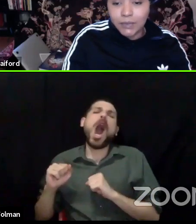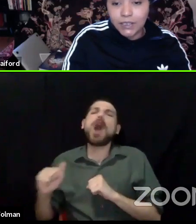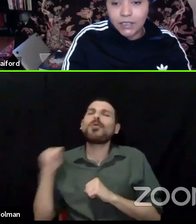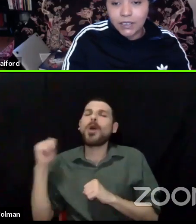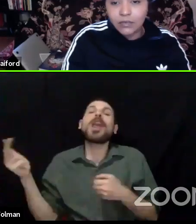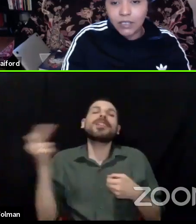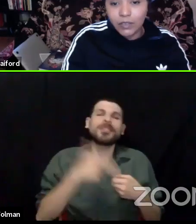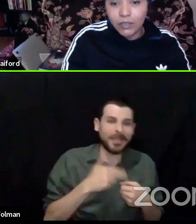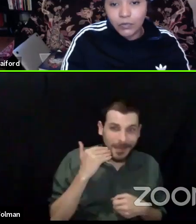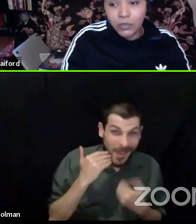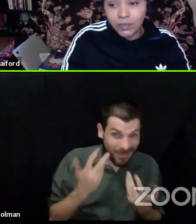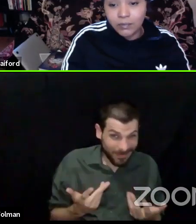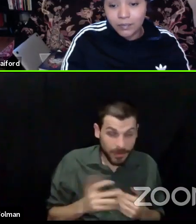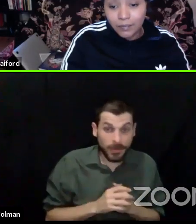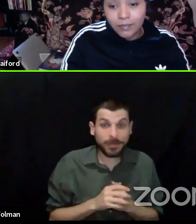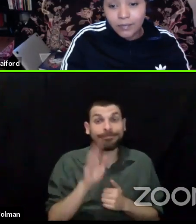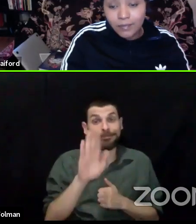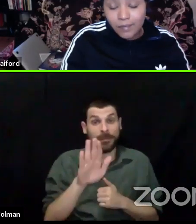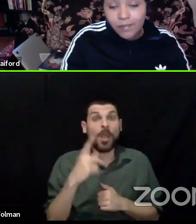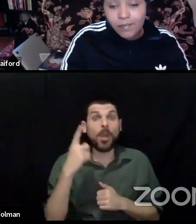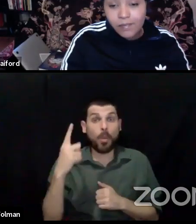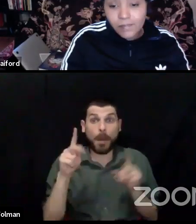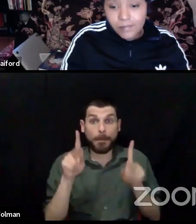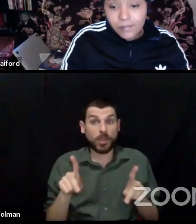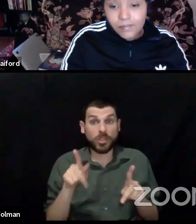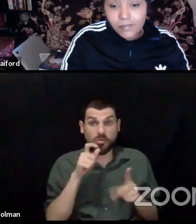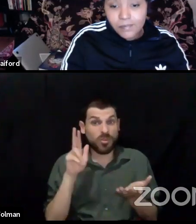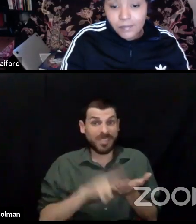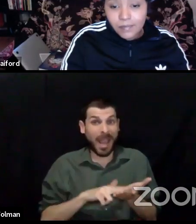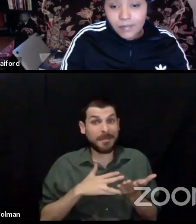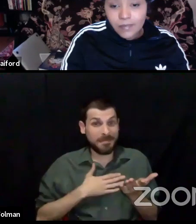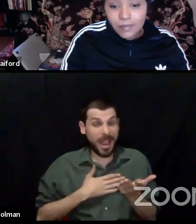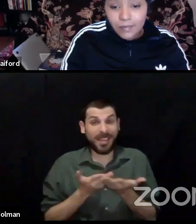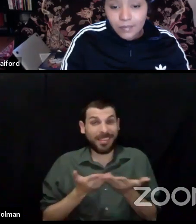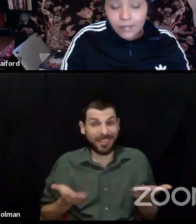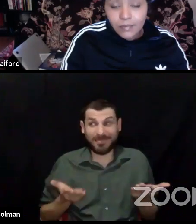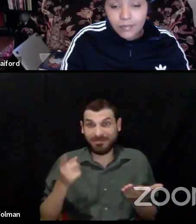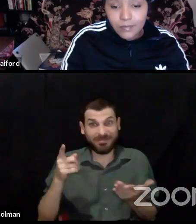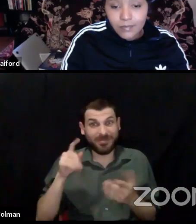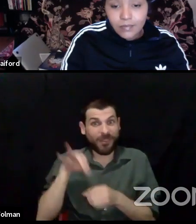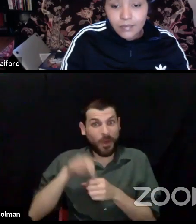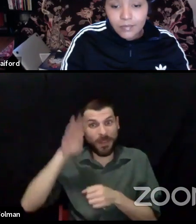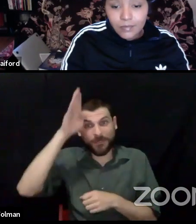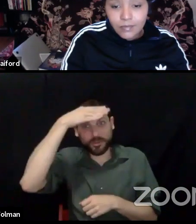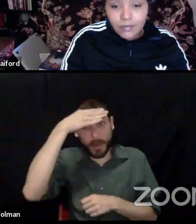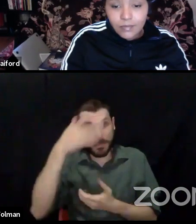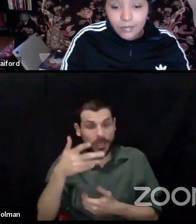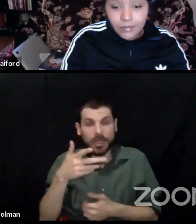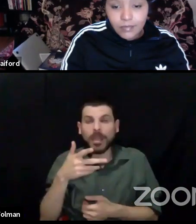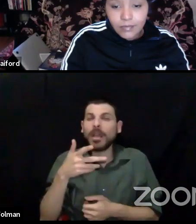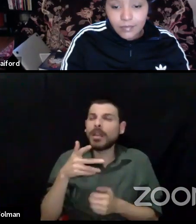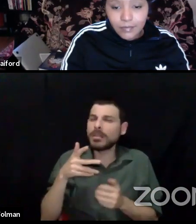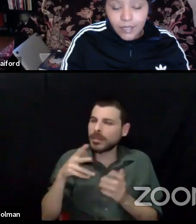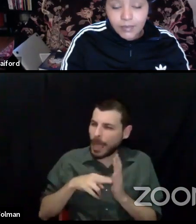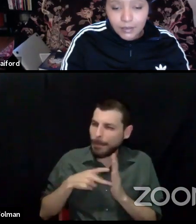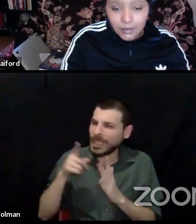my petition to run voted for him. So you being a public servant though, you're gonna represent the interests of the